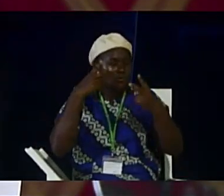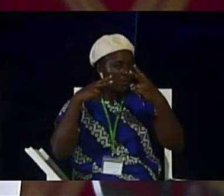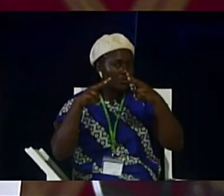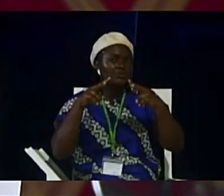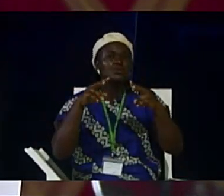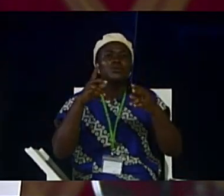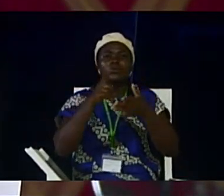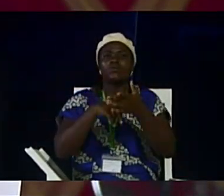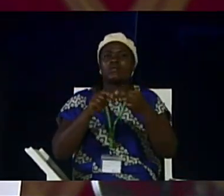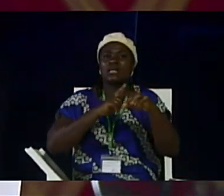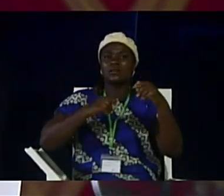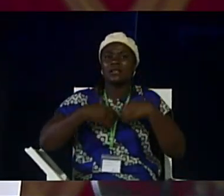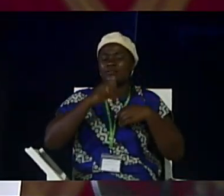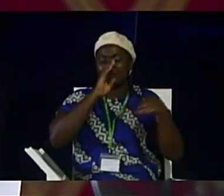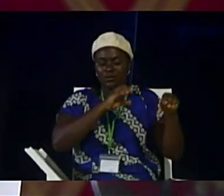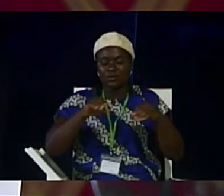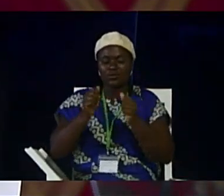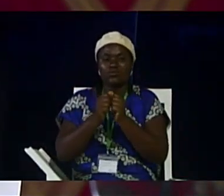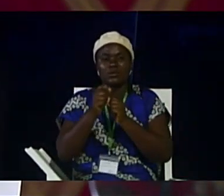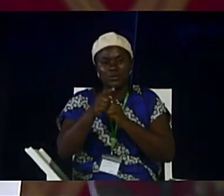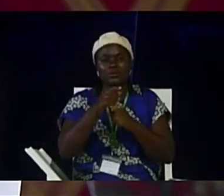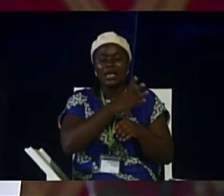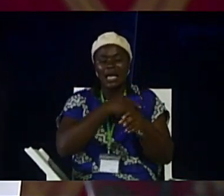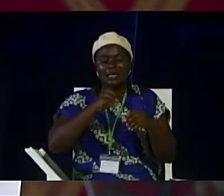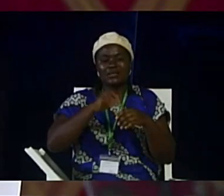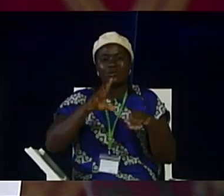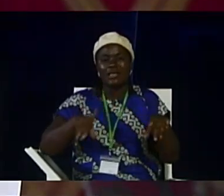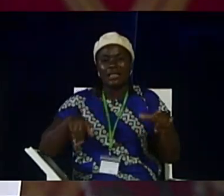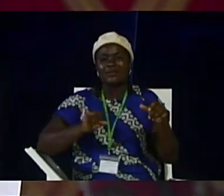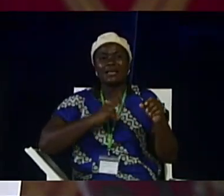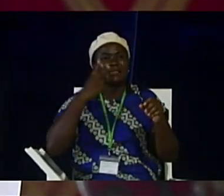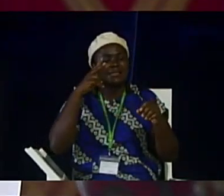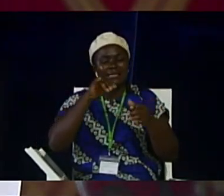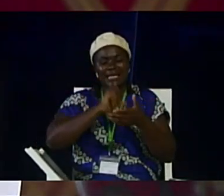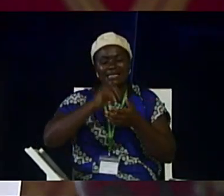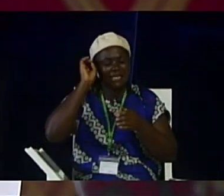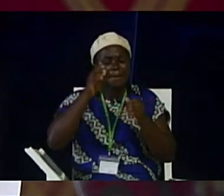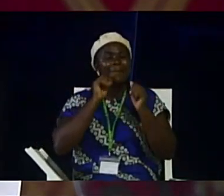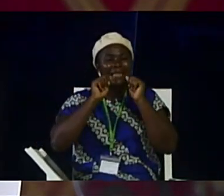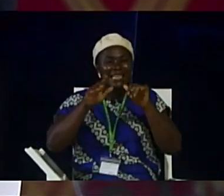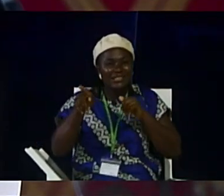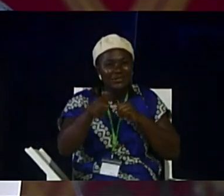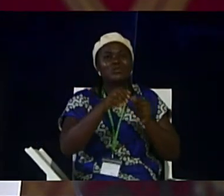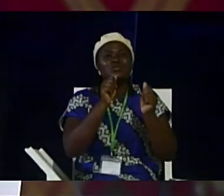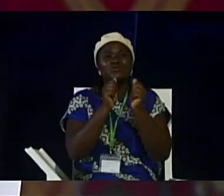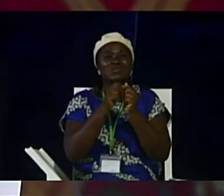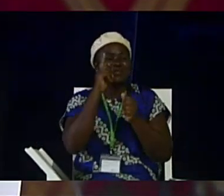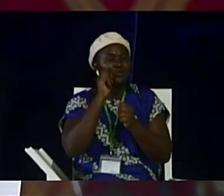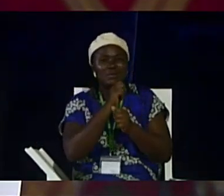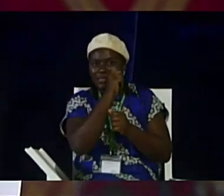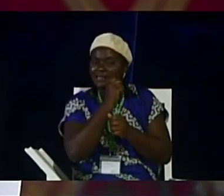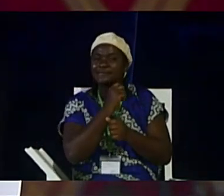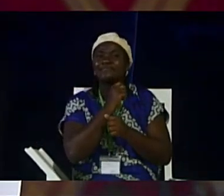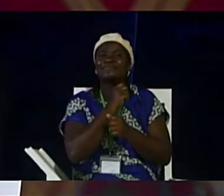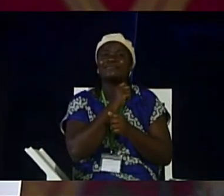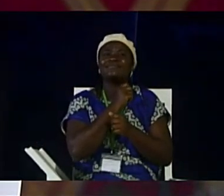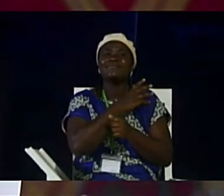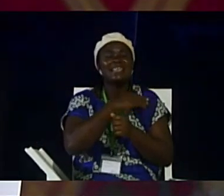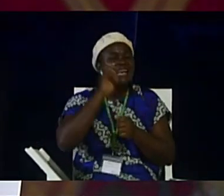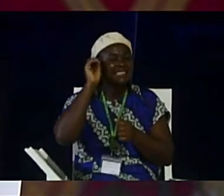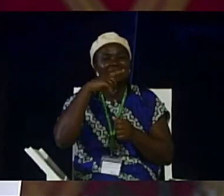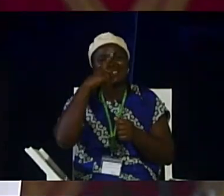has been doing with you and in your life, and I see that he blessed you with twins. And he